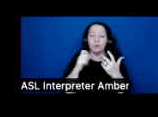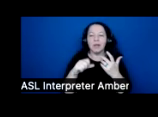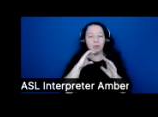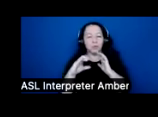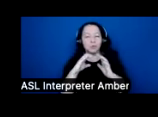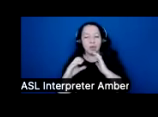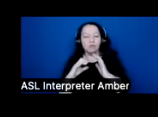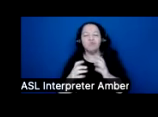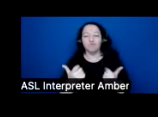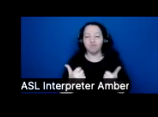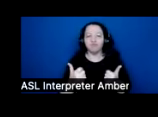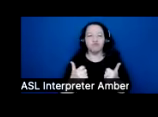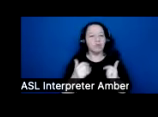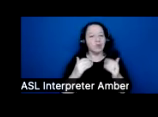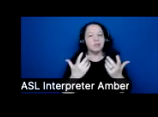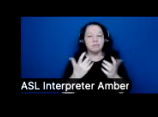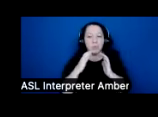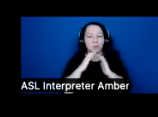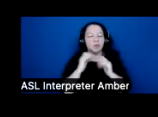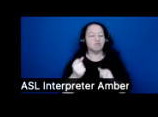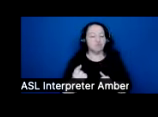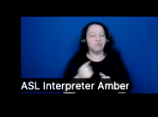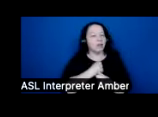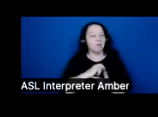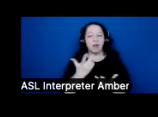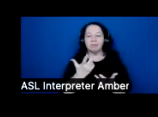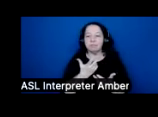communication. I love that. We keep the chat and we keep things open here